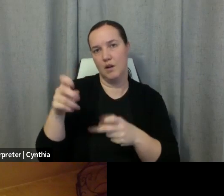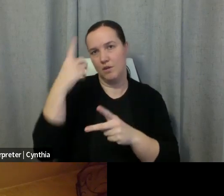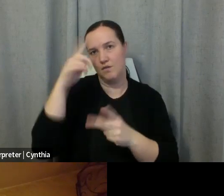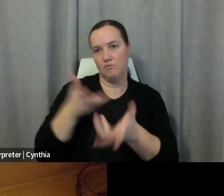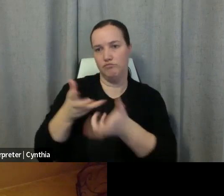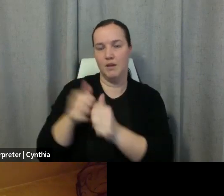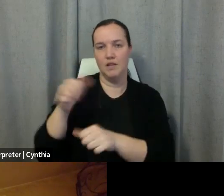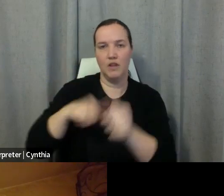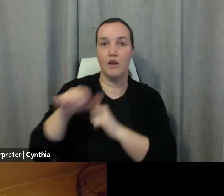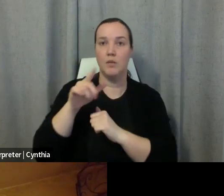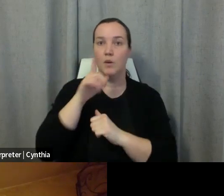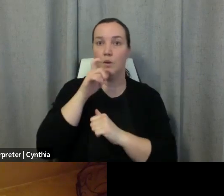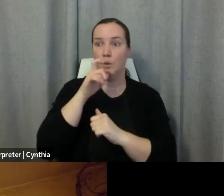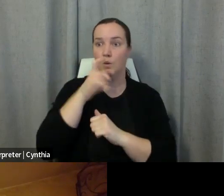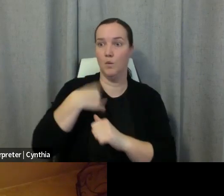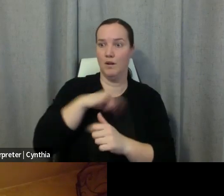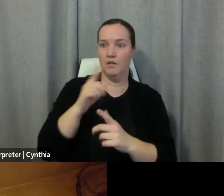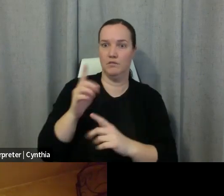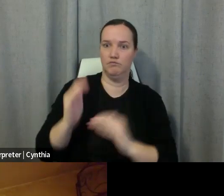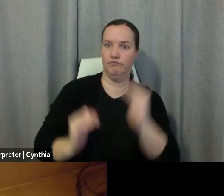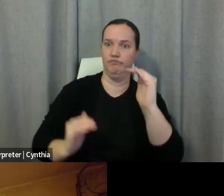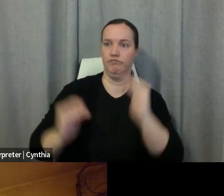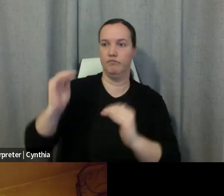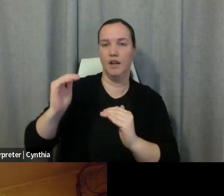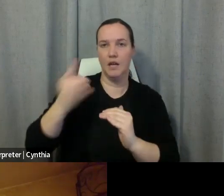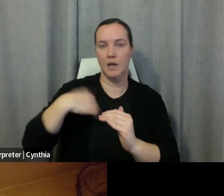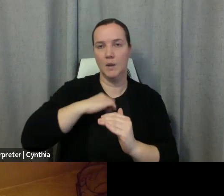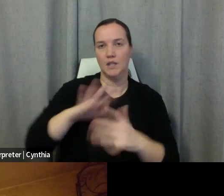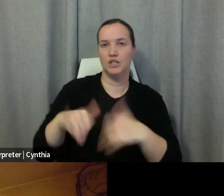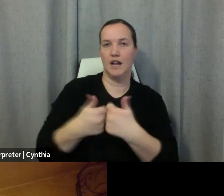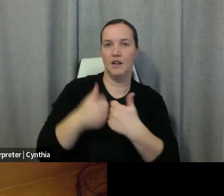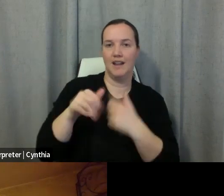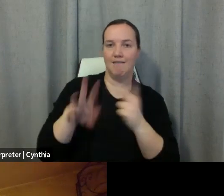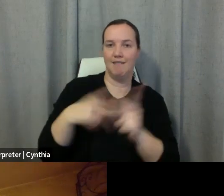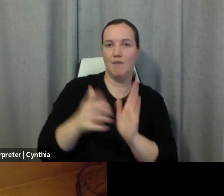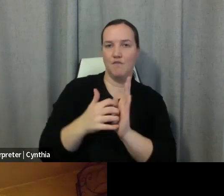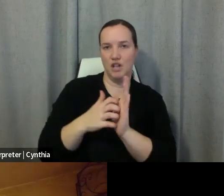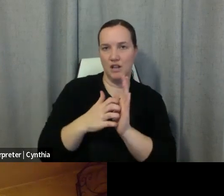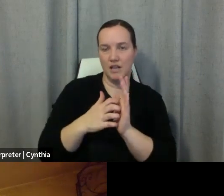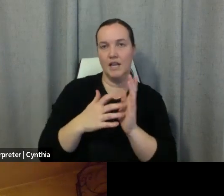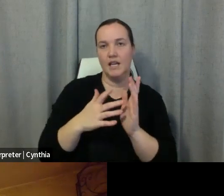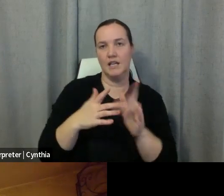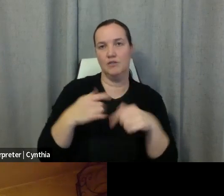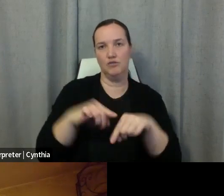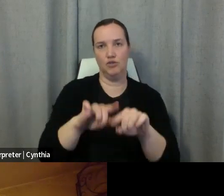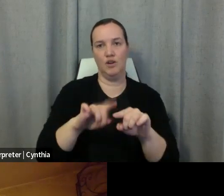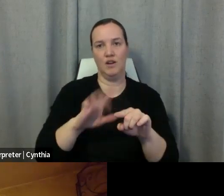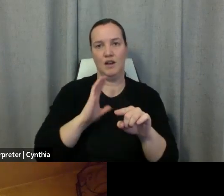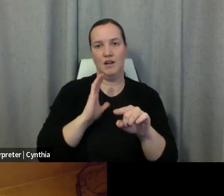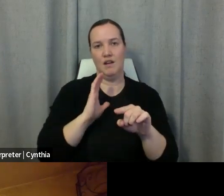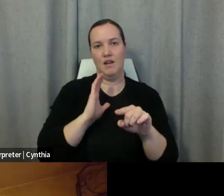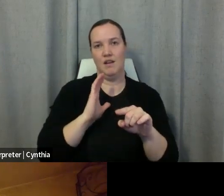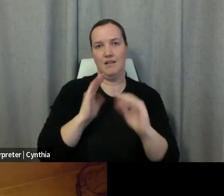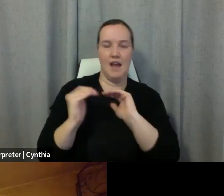of us who are positioned to challenge what it means to actually encounter those kinds of fragilities as we're trying to make the case for more